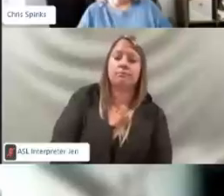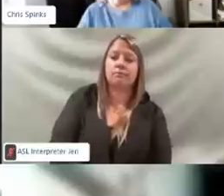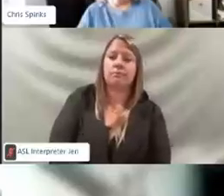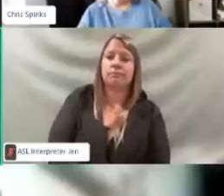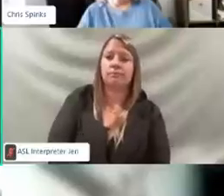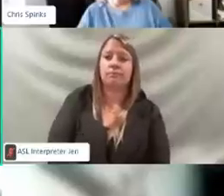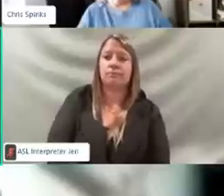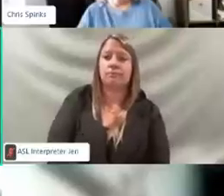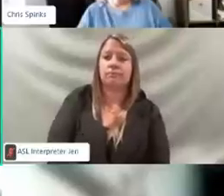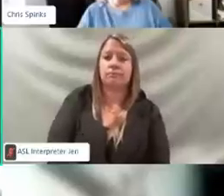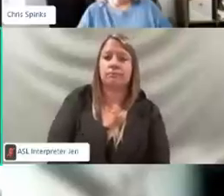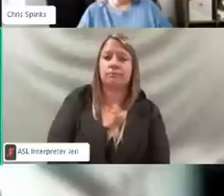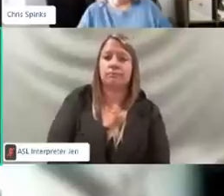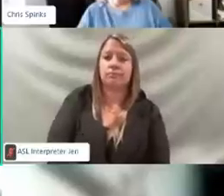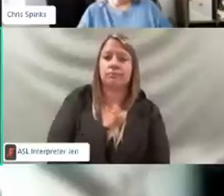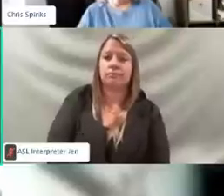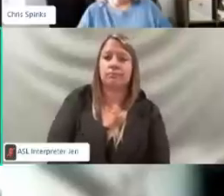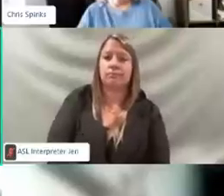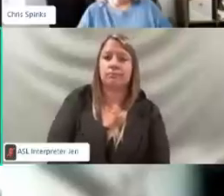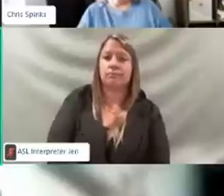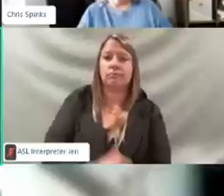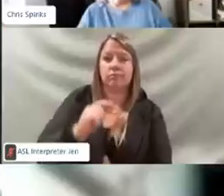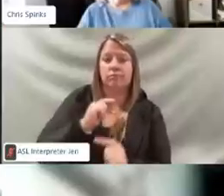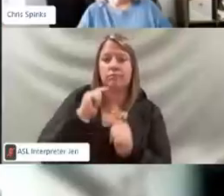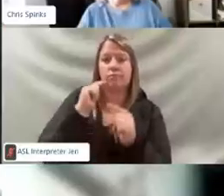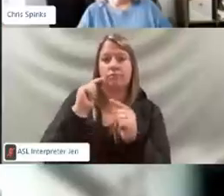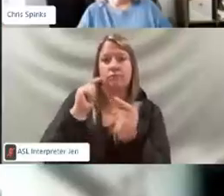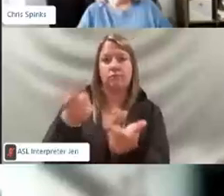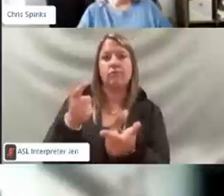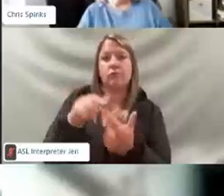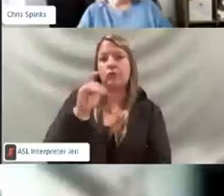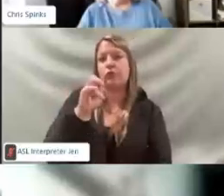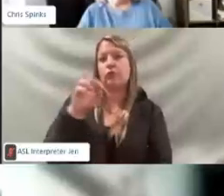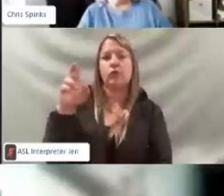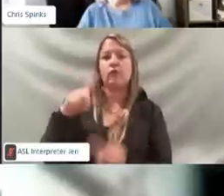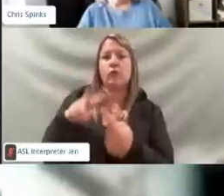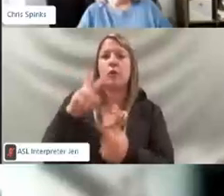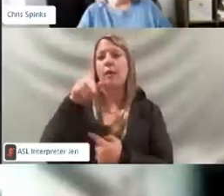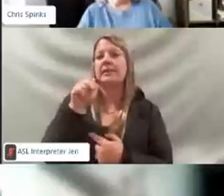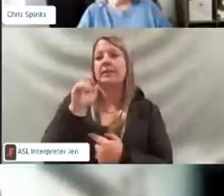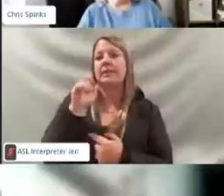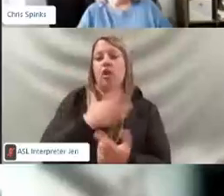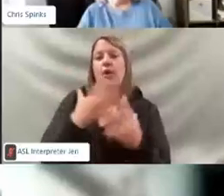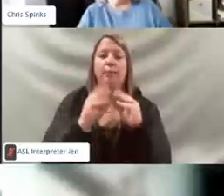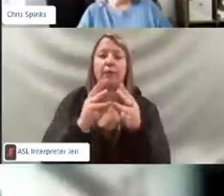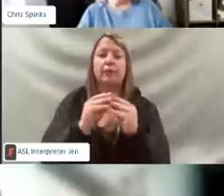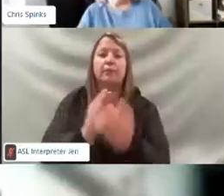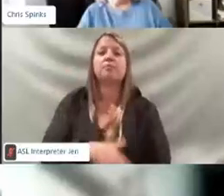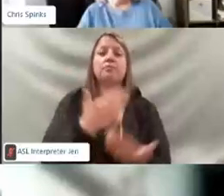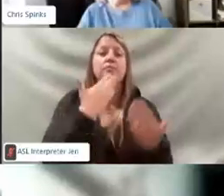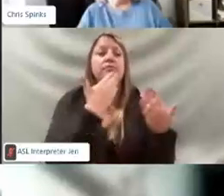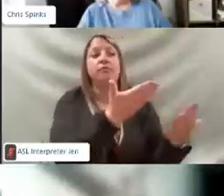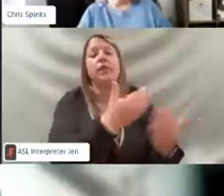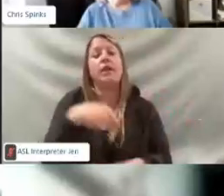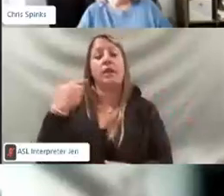All right. I'll turn it over to Jennifer to give an update on our meetings. Okay, thank you.